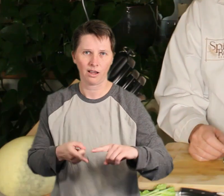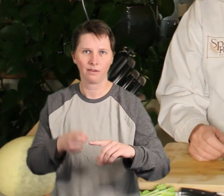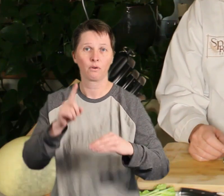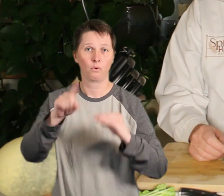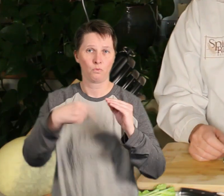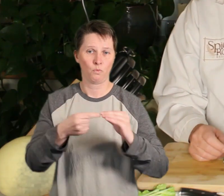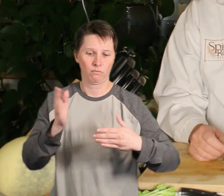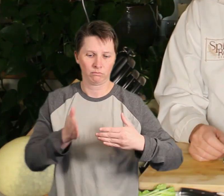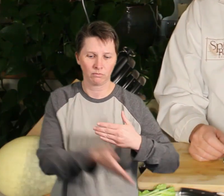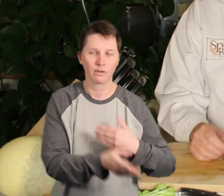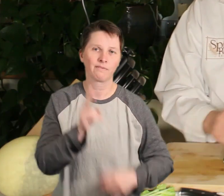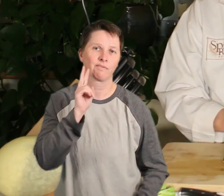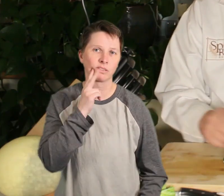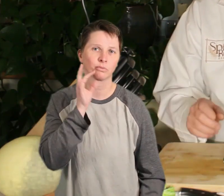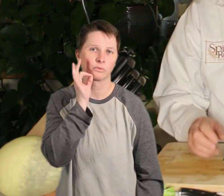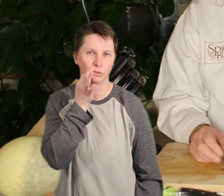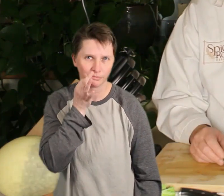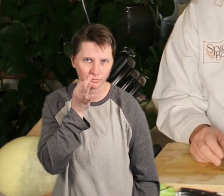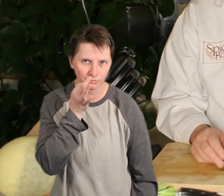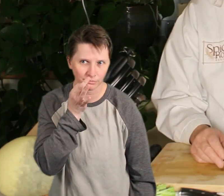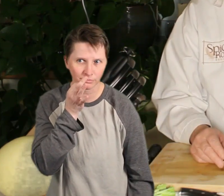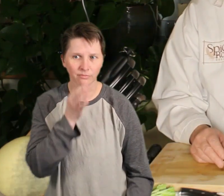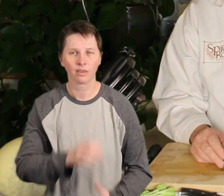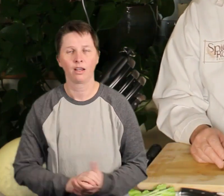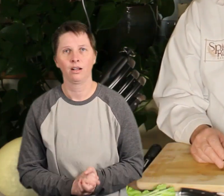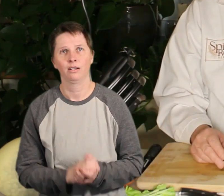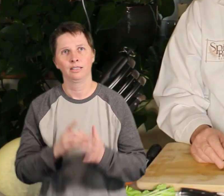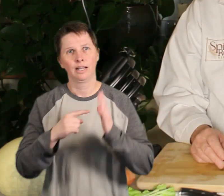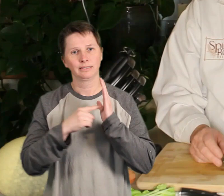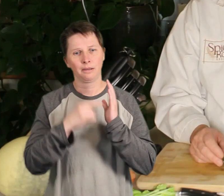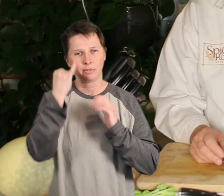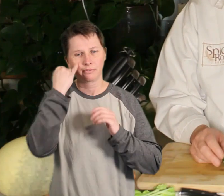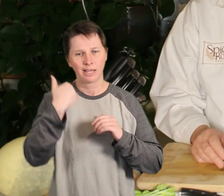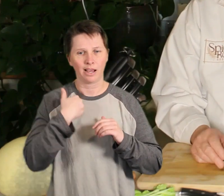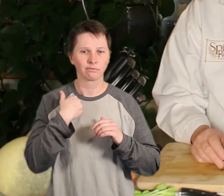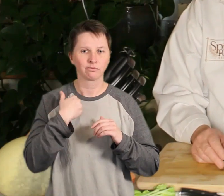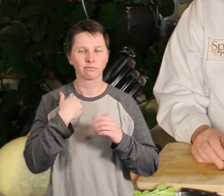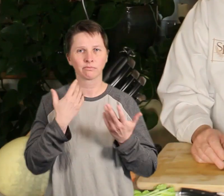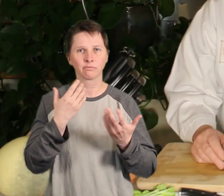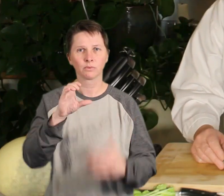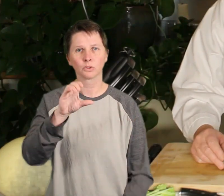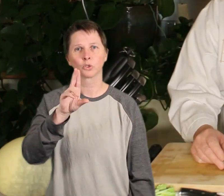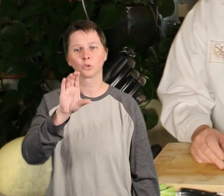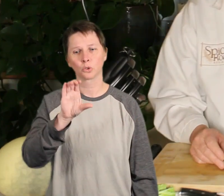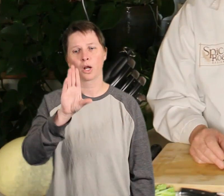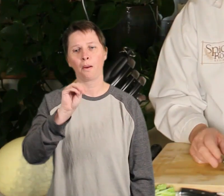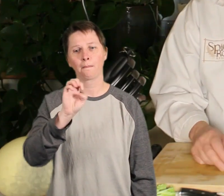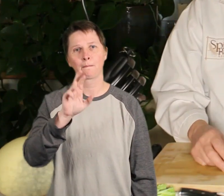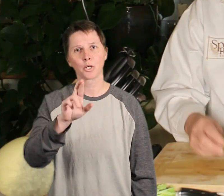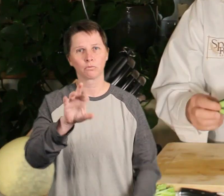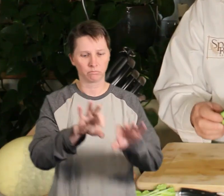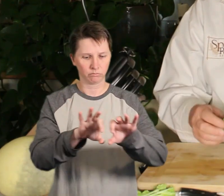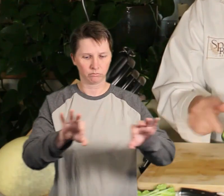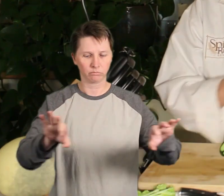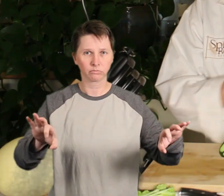vegetables. It's to your advantage to work with something that's long and cylindrical like a cucumber or zucchini. And what we're going to